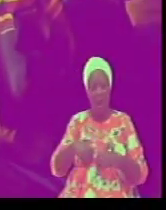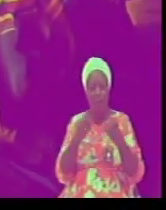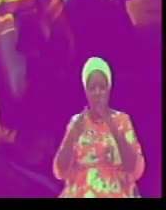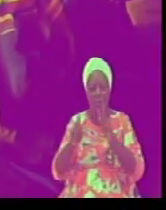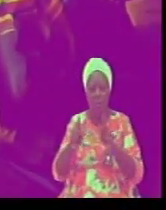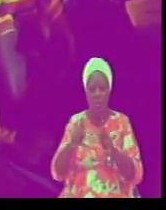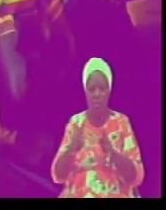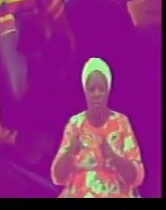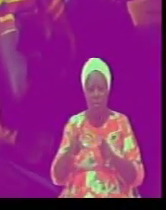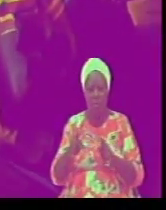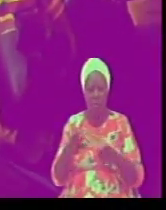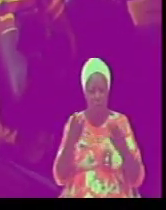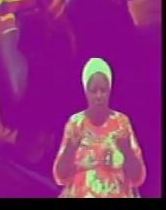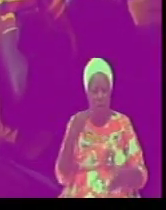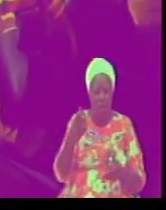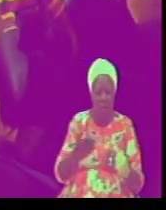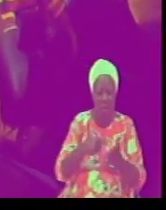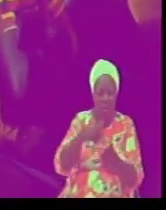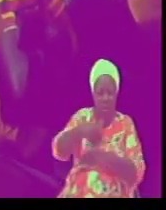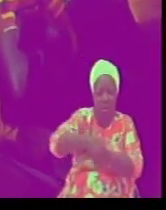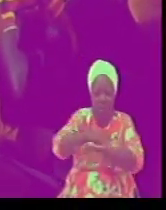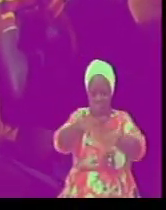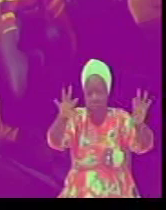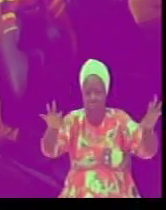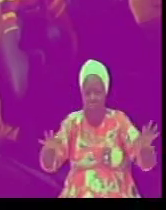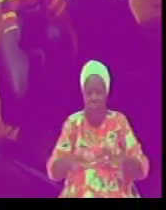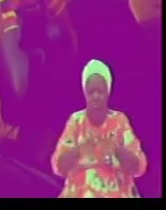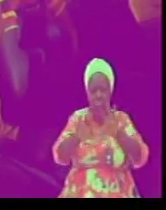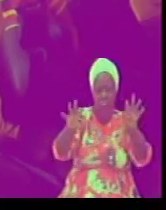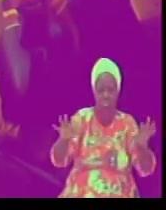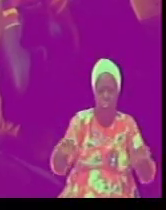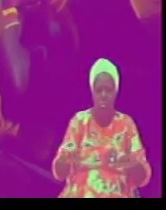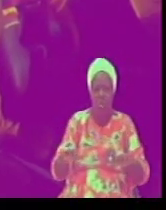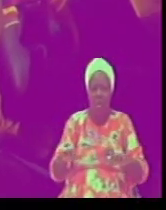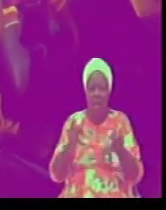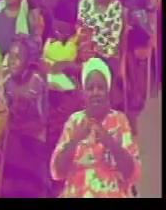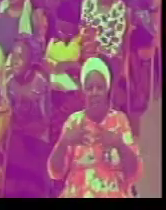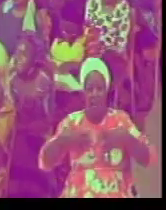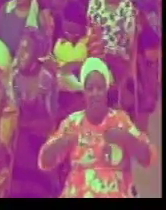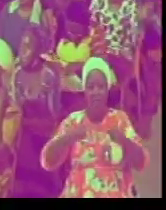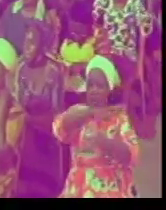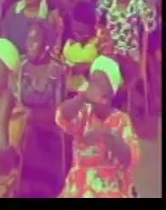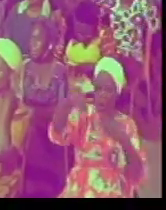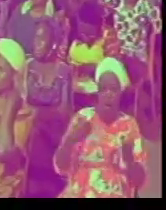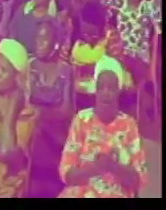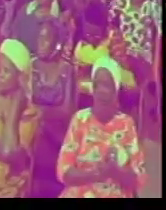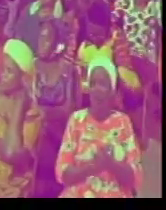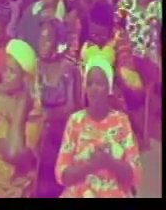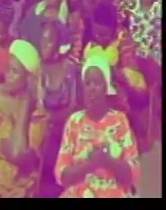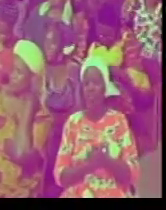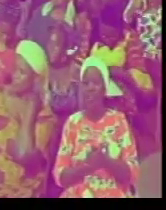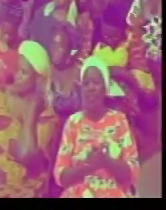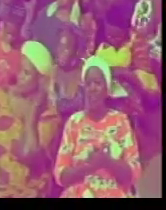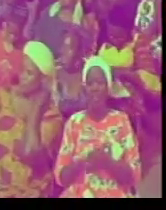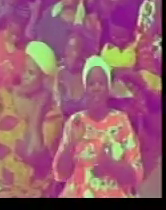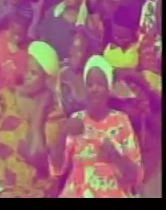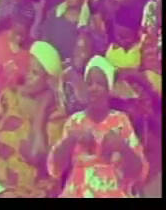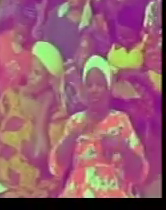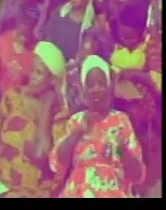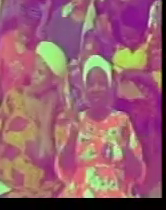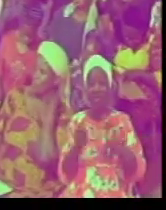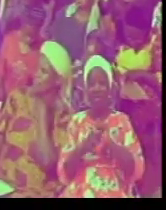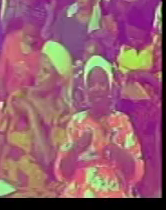all that were sick. How many people will he heal tonight? He healed all. He has not